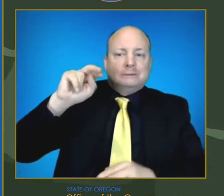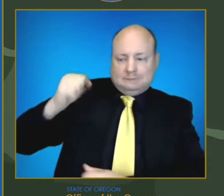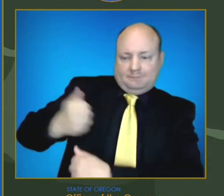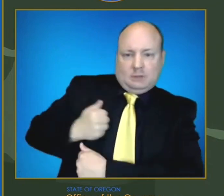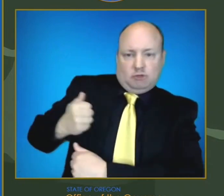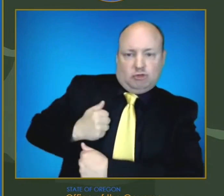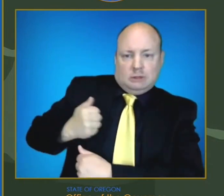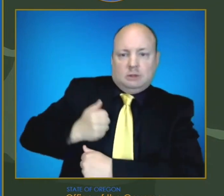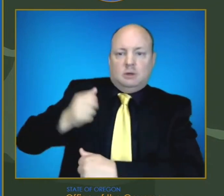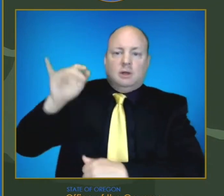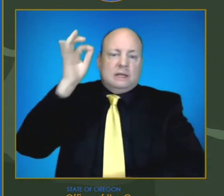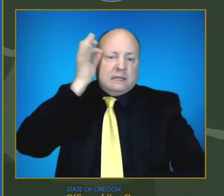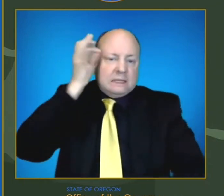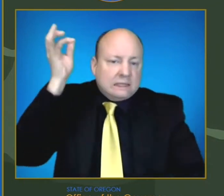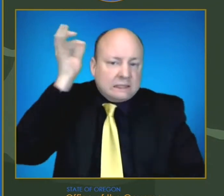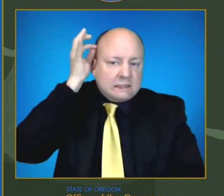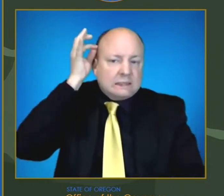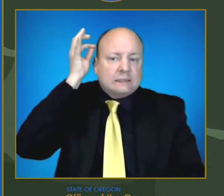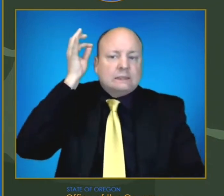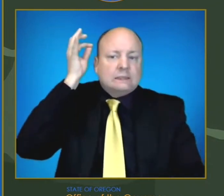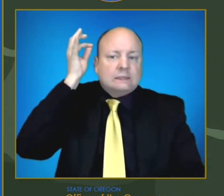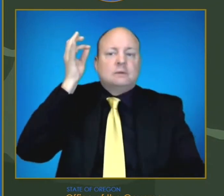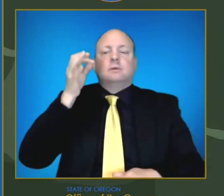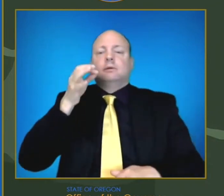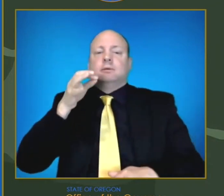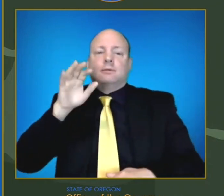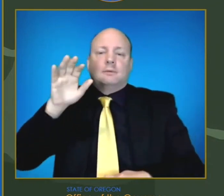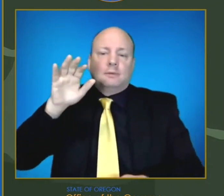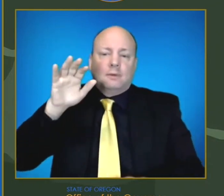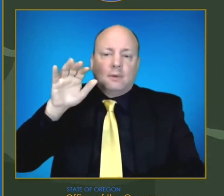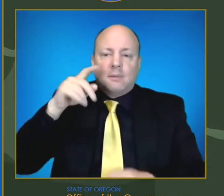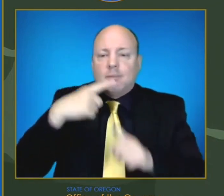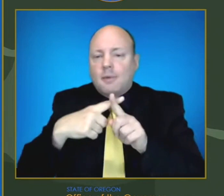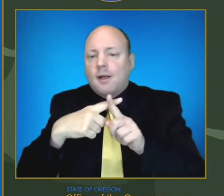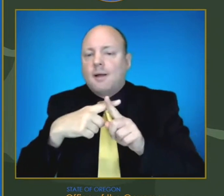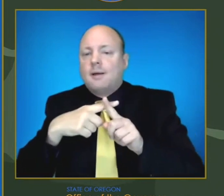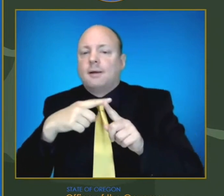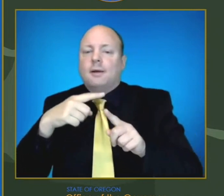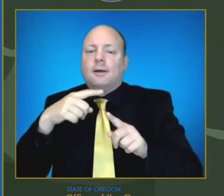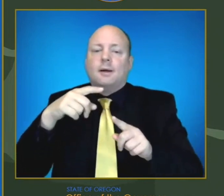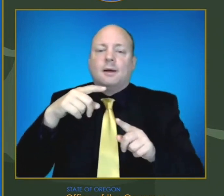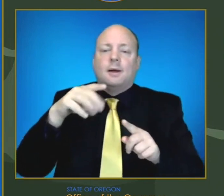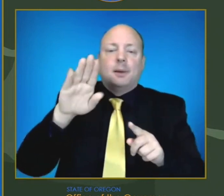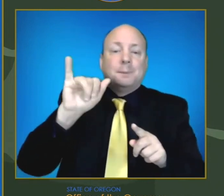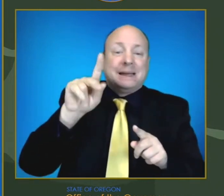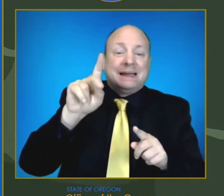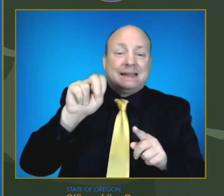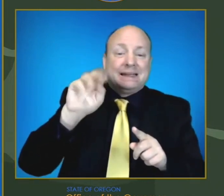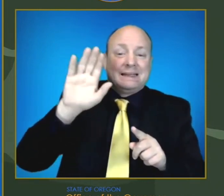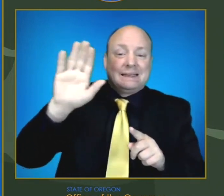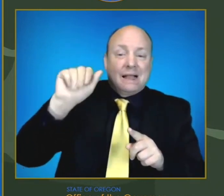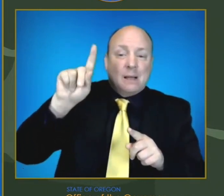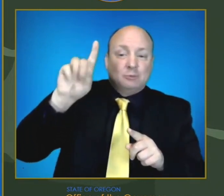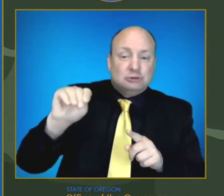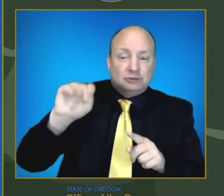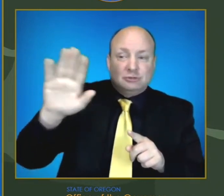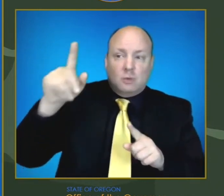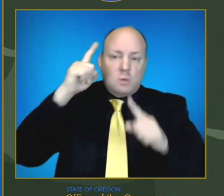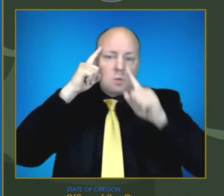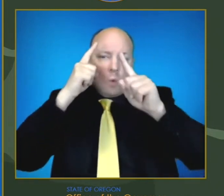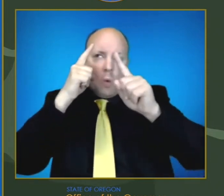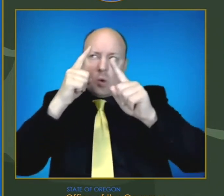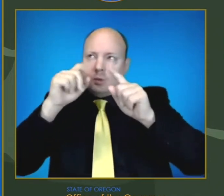also enables us to track our progress against the goal the Biden administration has set for the nation. The CDC data is less reliable at the